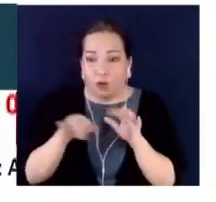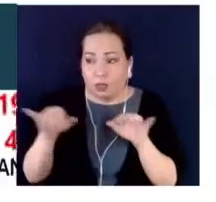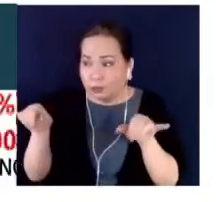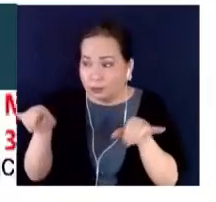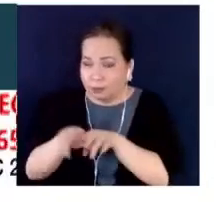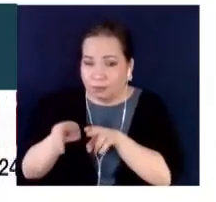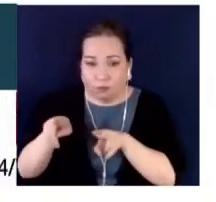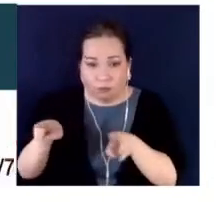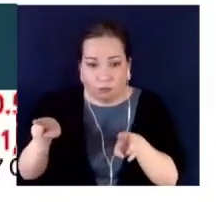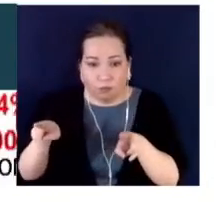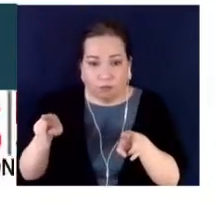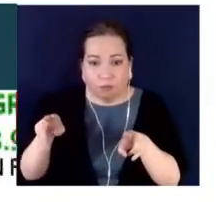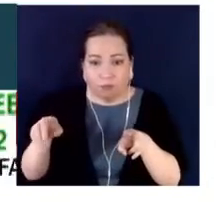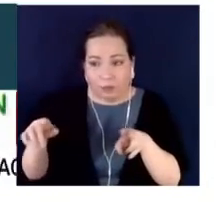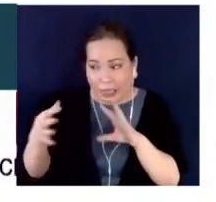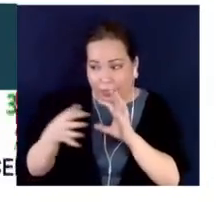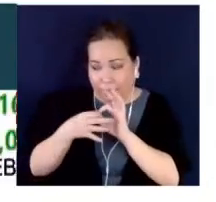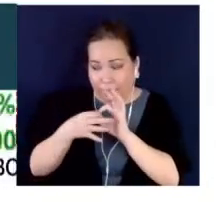let's say, because